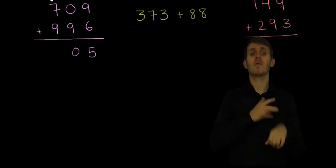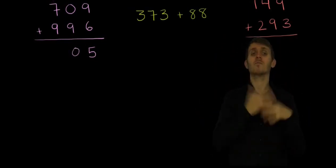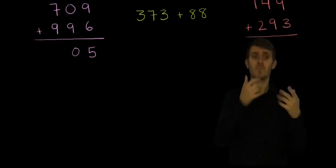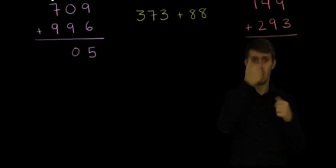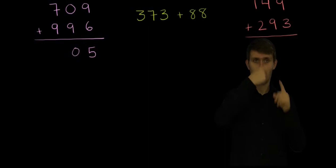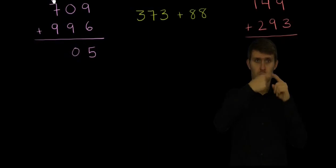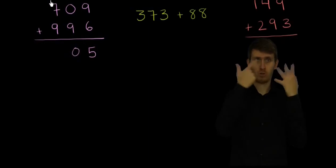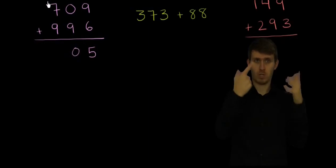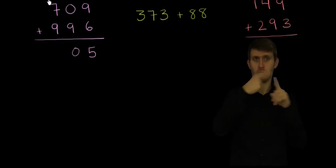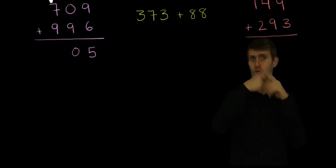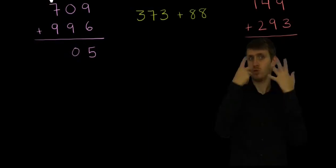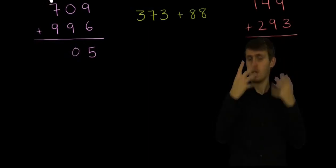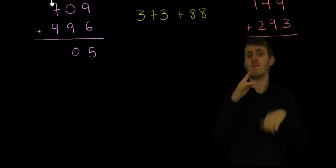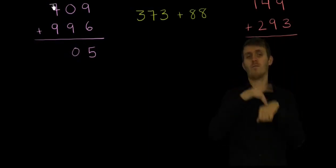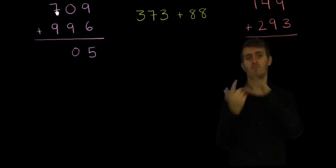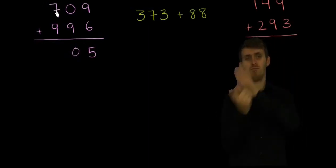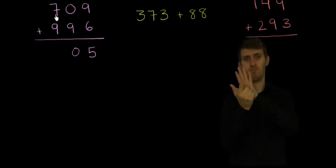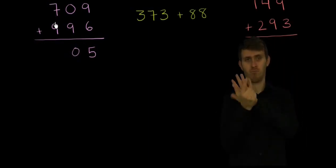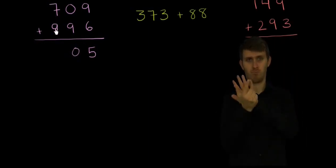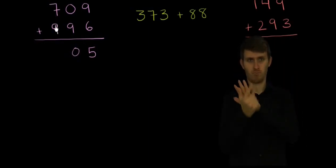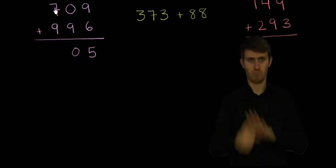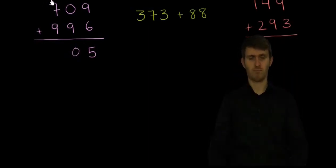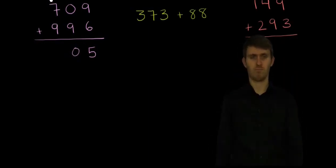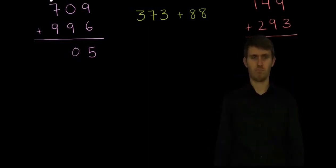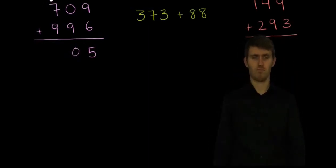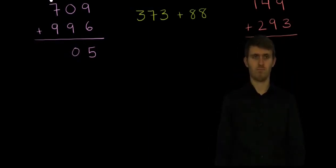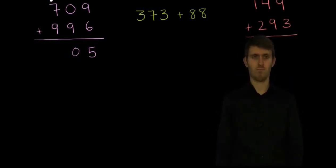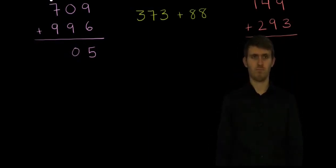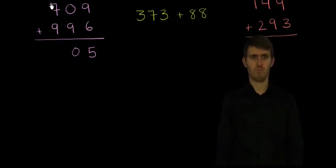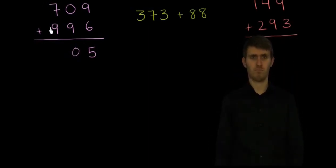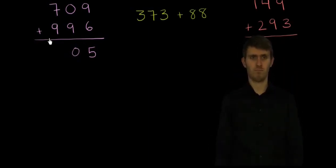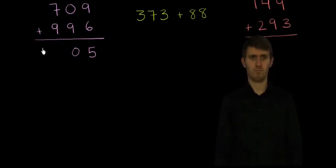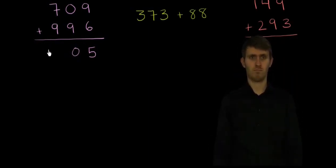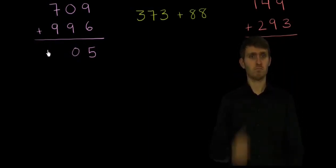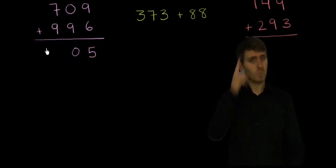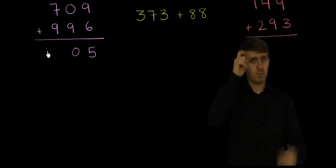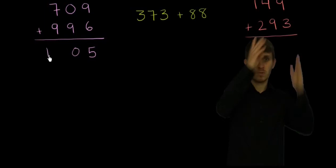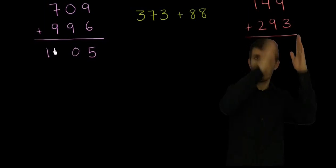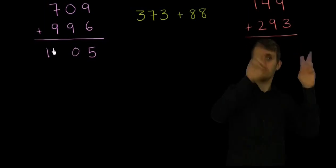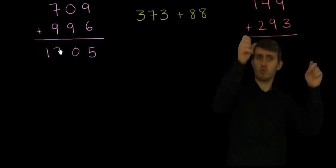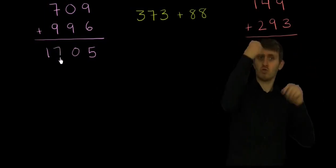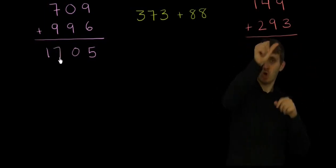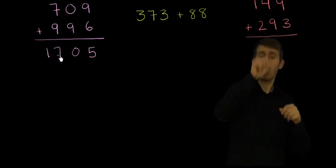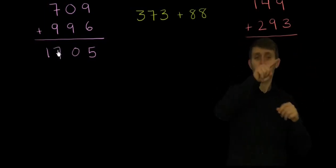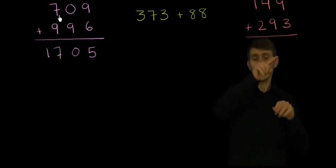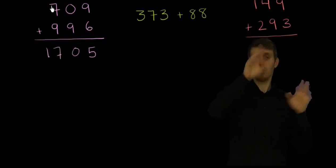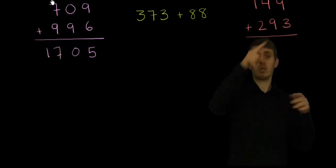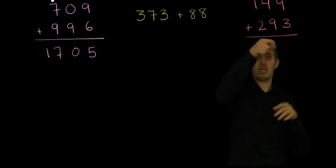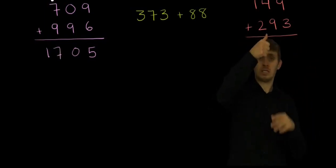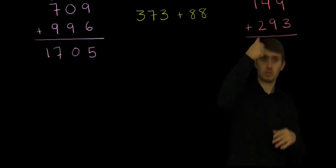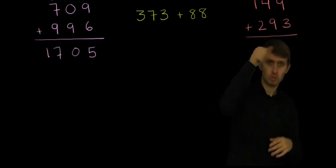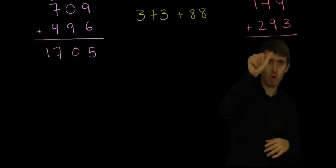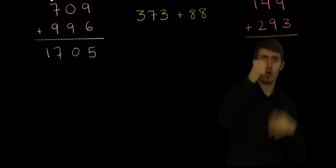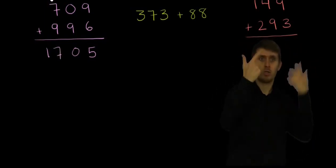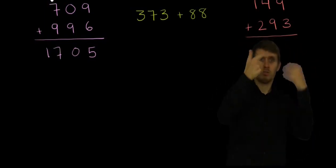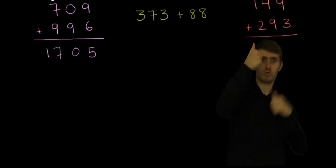that carrying represents. So now we have a 1 plus a 7 plus a 9. That is going to be 17. Now we have to remind ourselves,